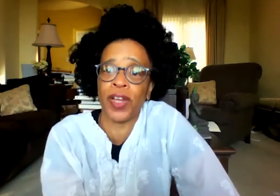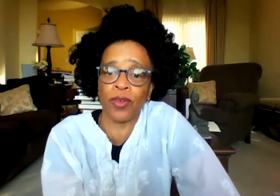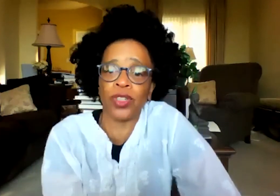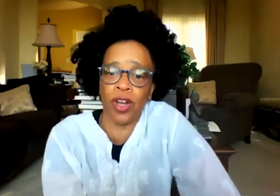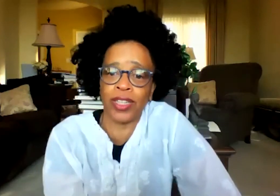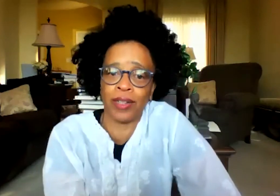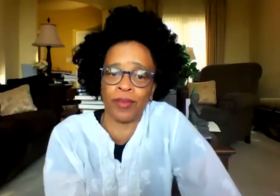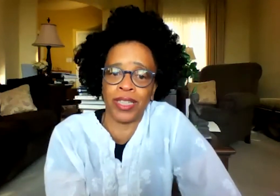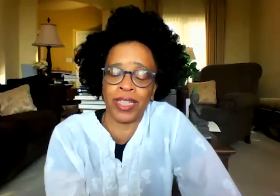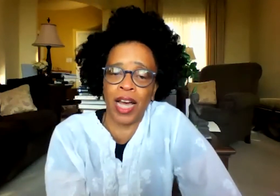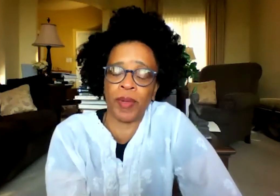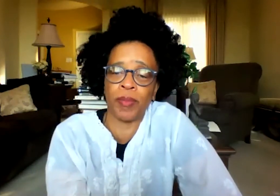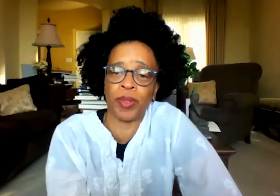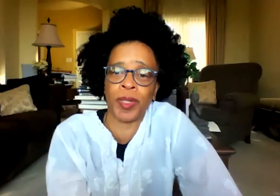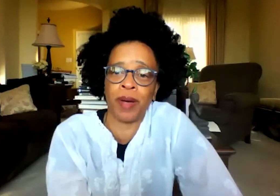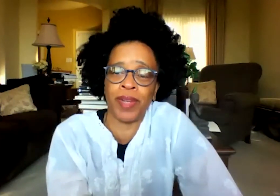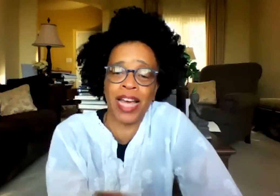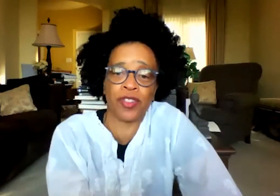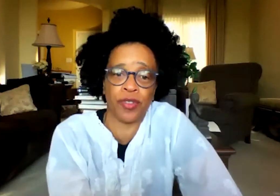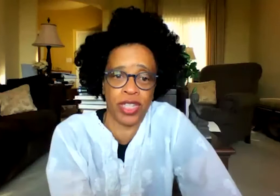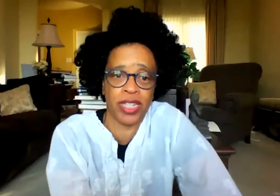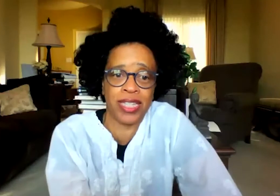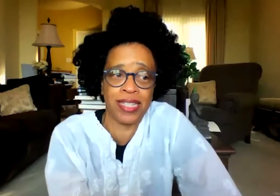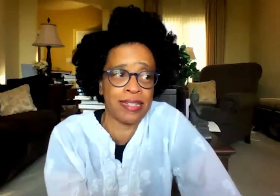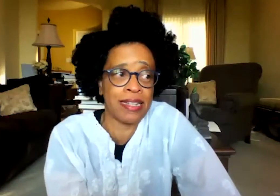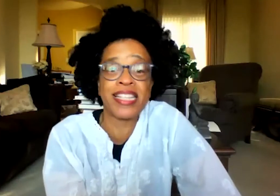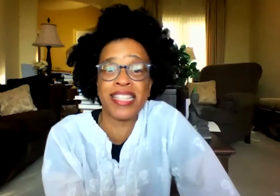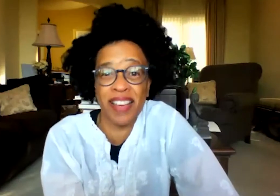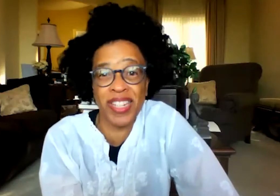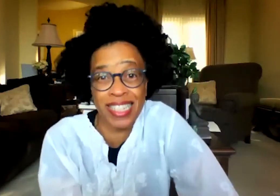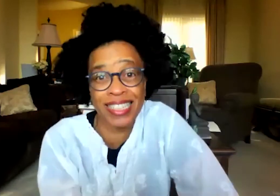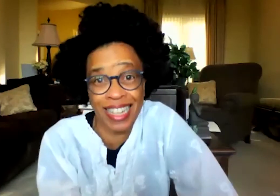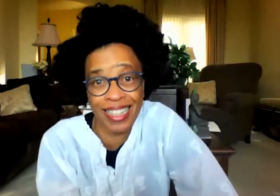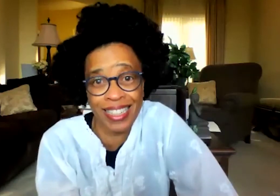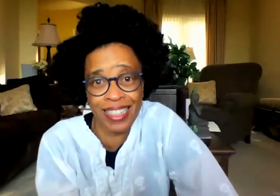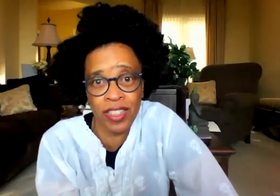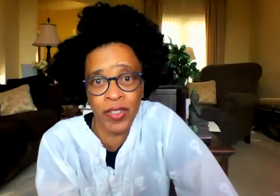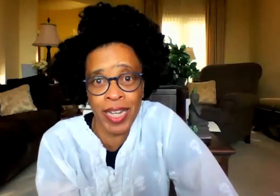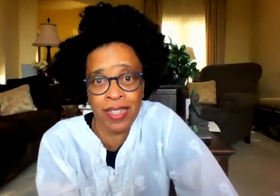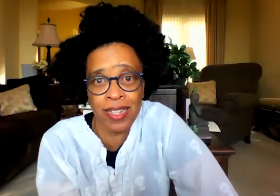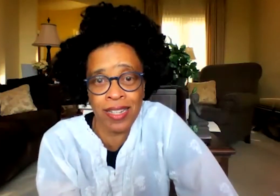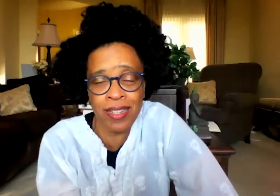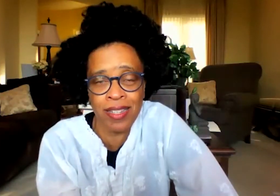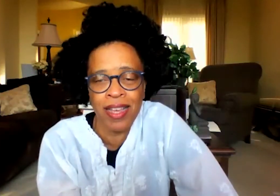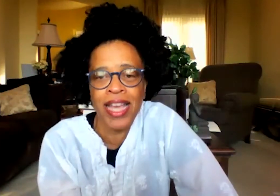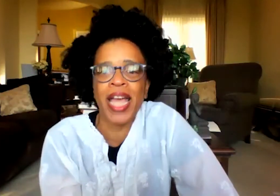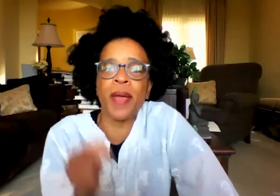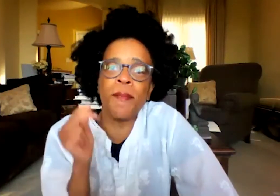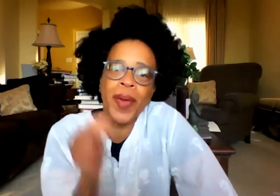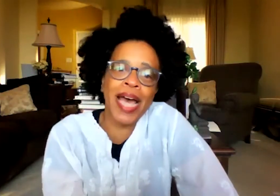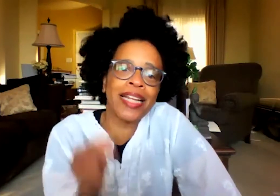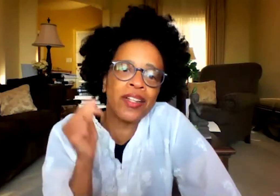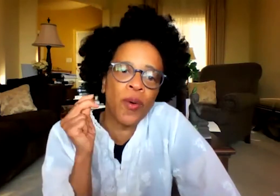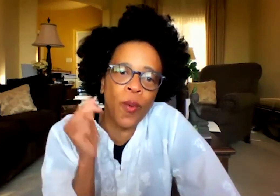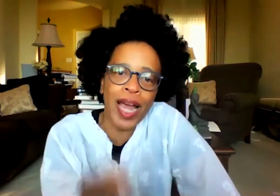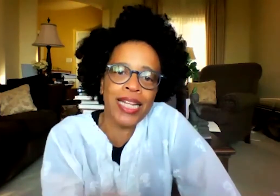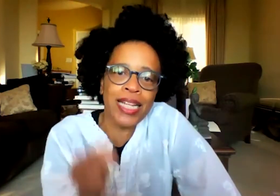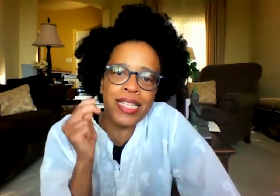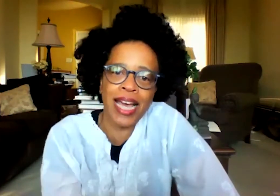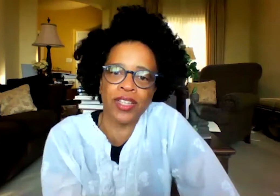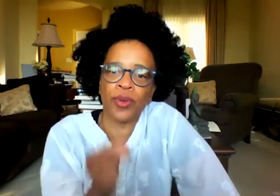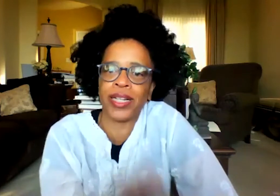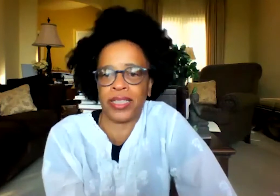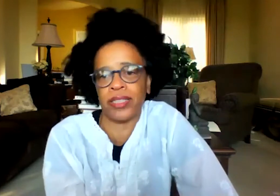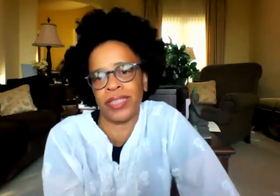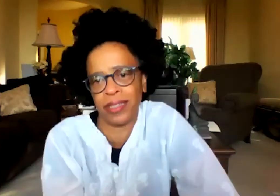law, federal law that would allow people to become national citizens in 1790 in the United States, embedded